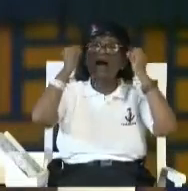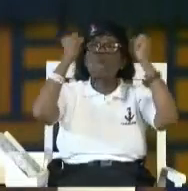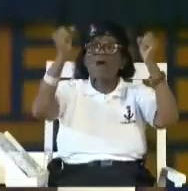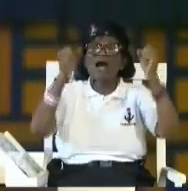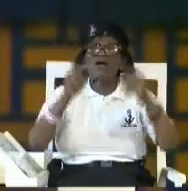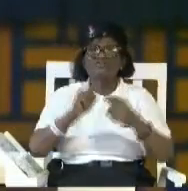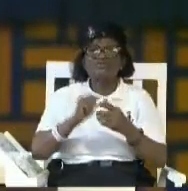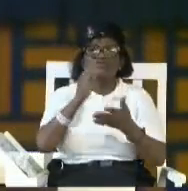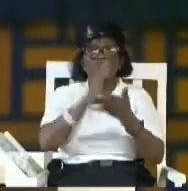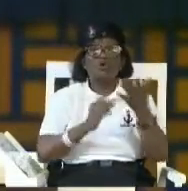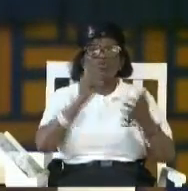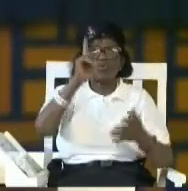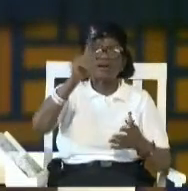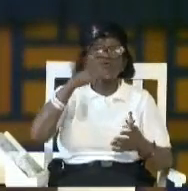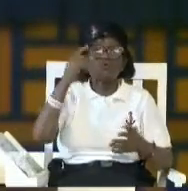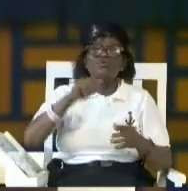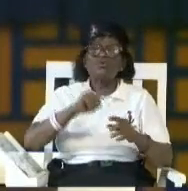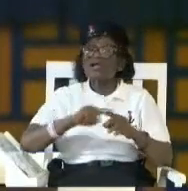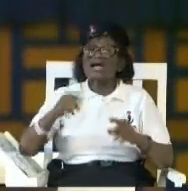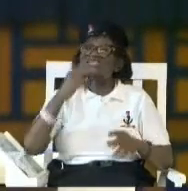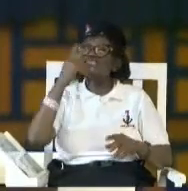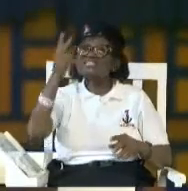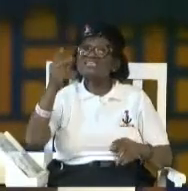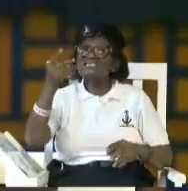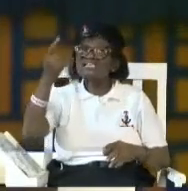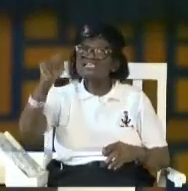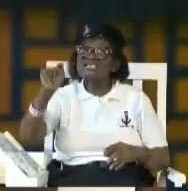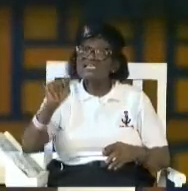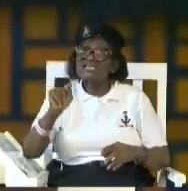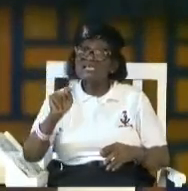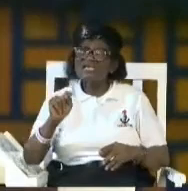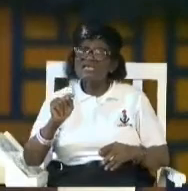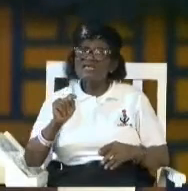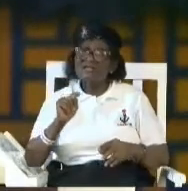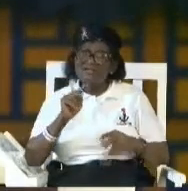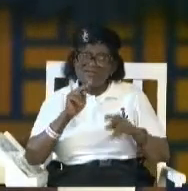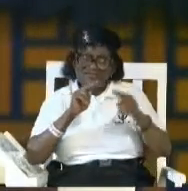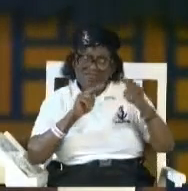someone who cannot see the invisible.